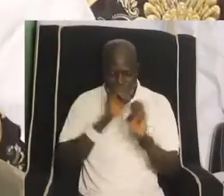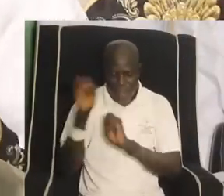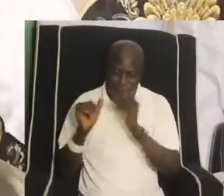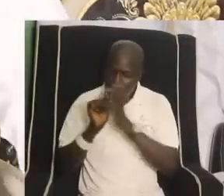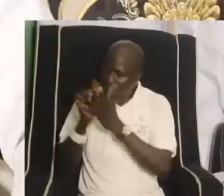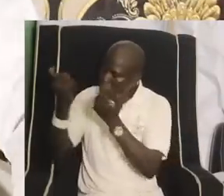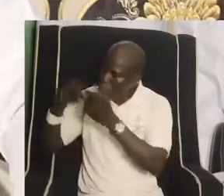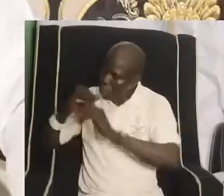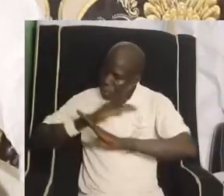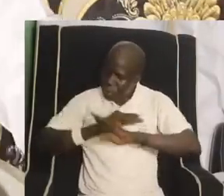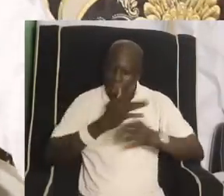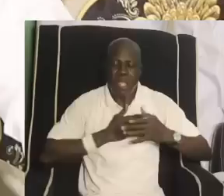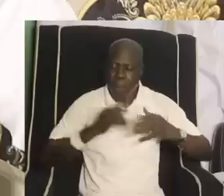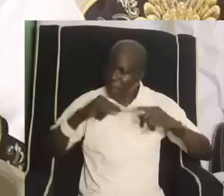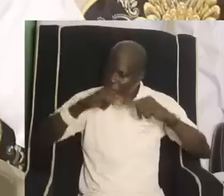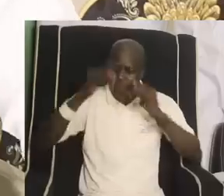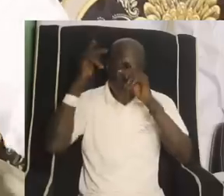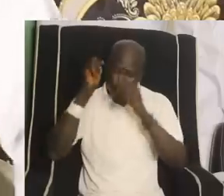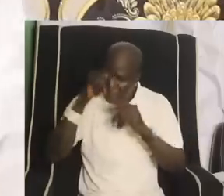to do